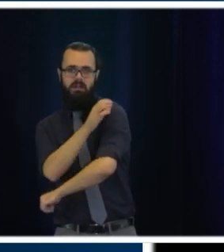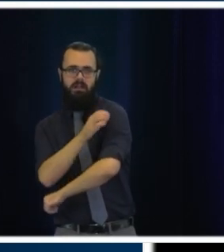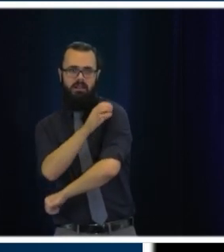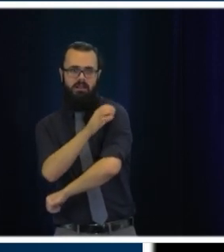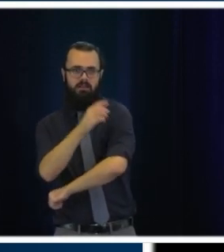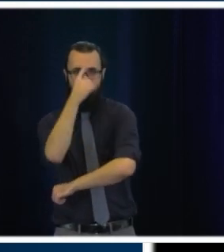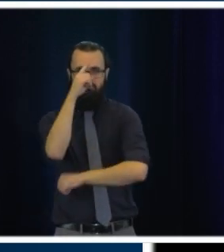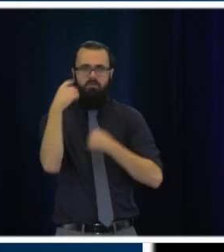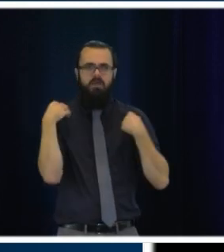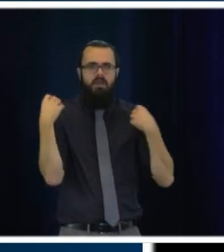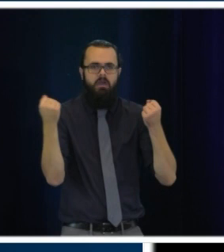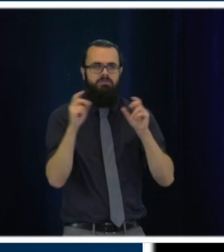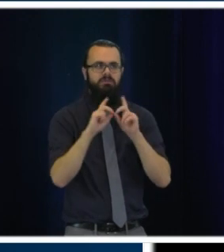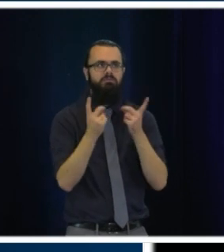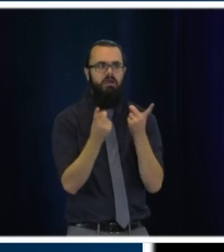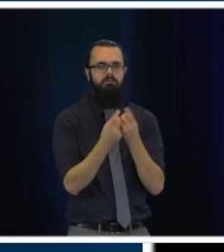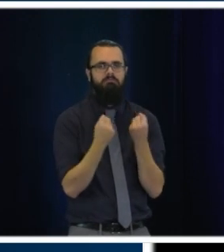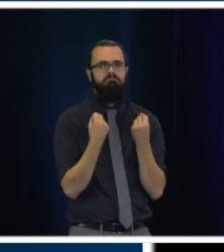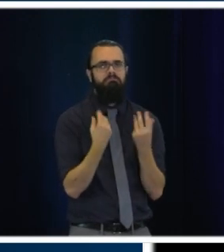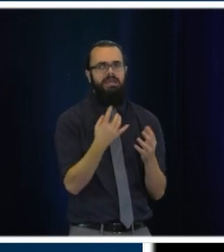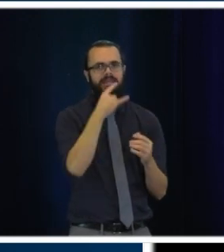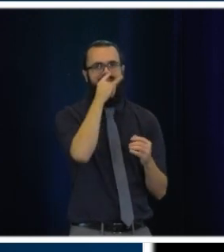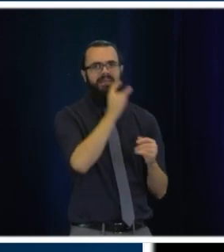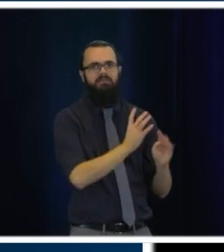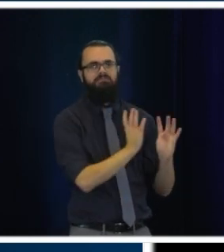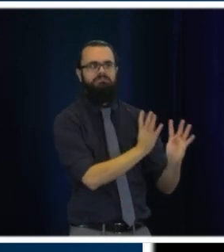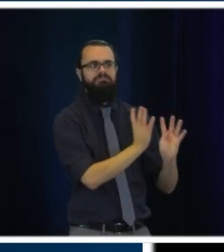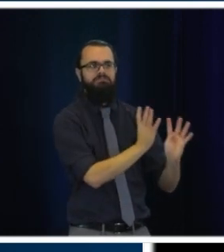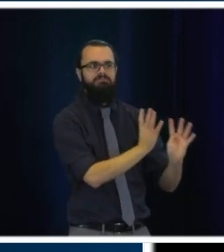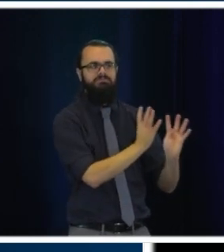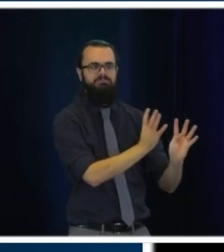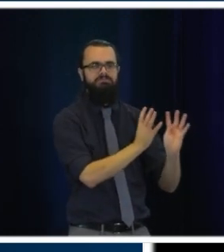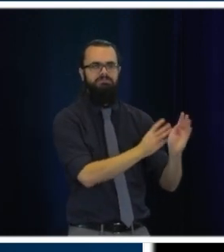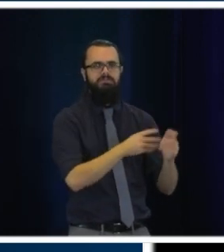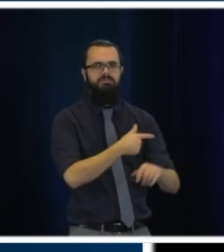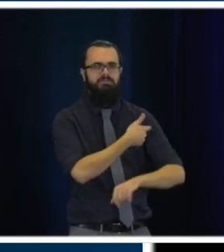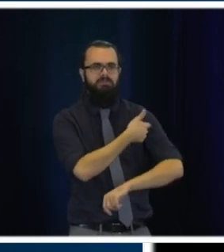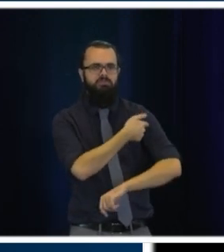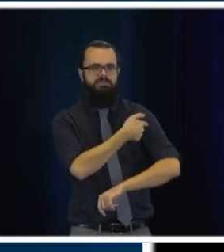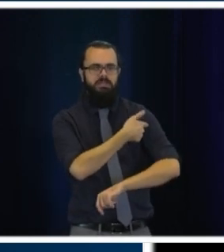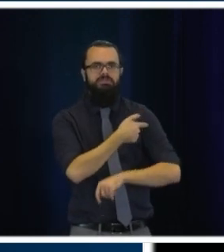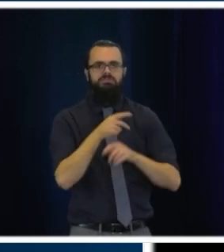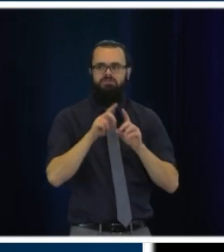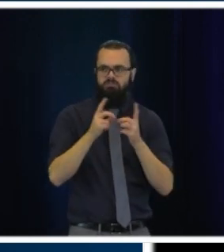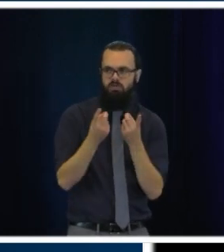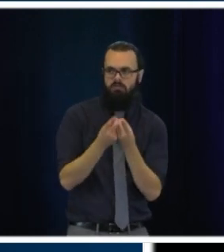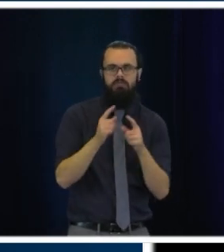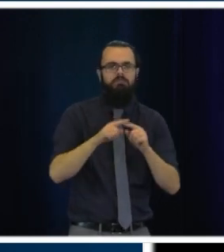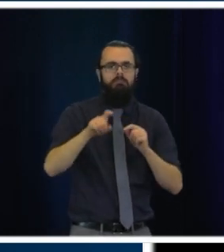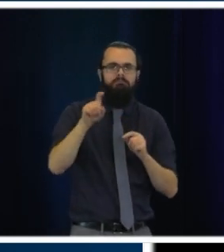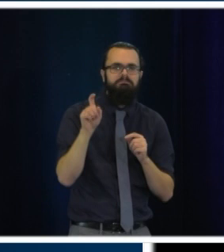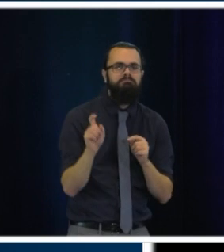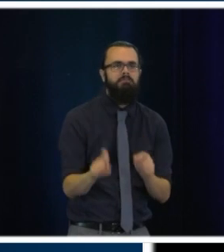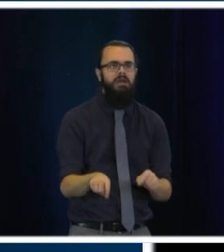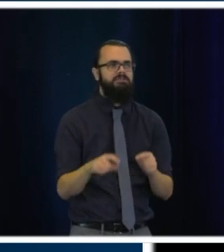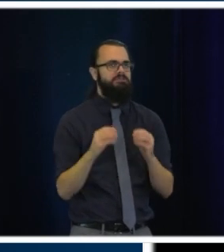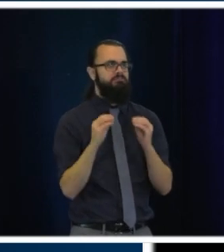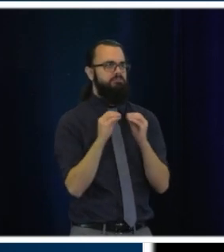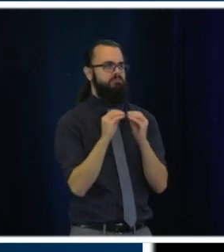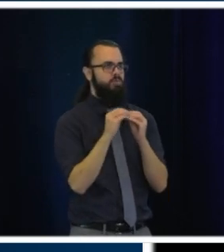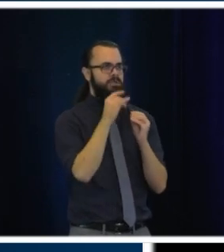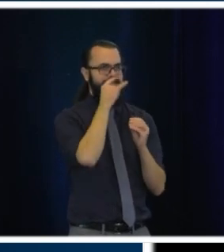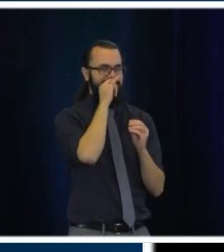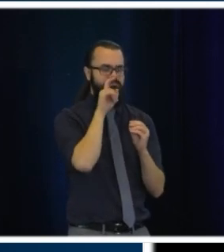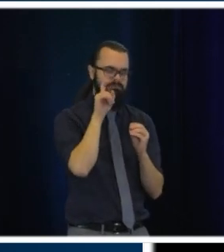a lot of kids coming in there, but we've got to screen more kids. And we're also working with Nationwide Children's Hospital. We've been working with Nationwide